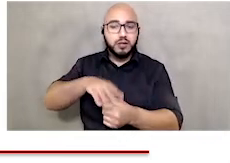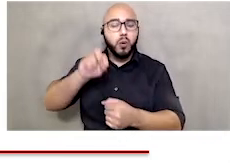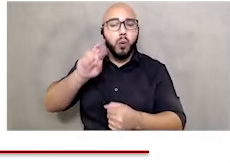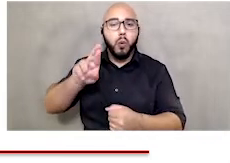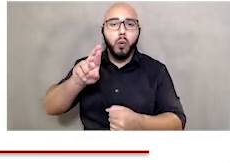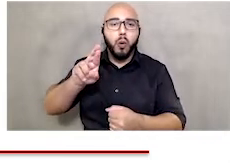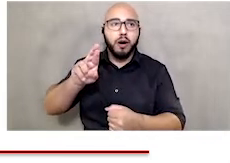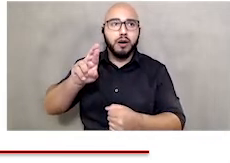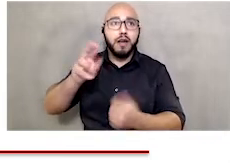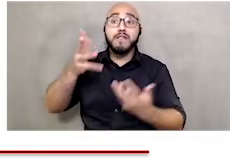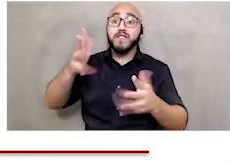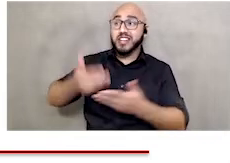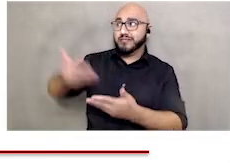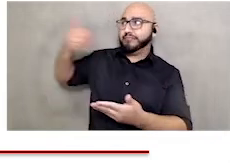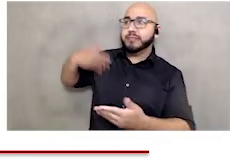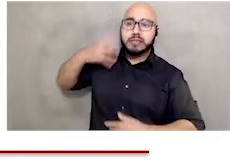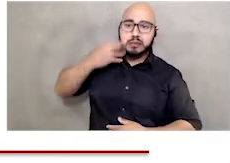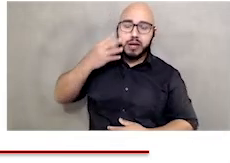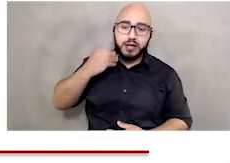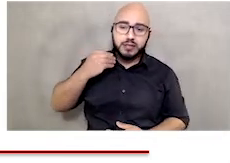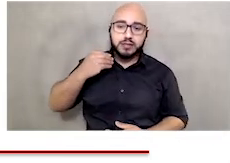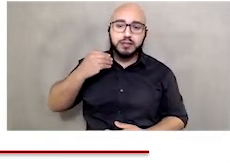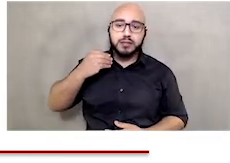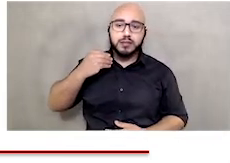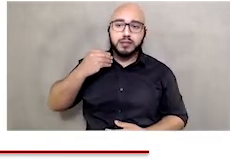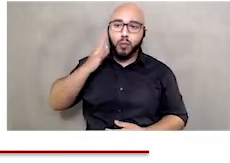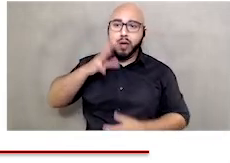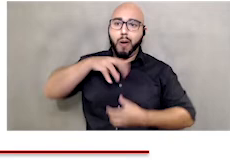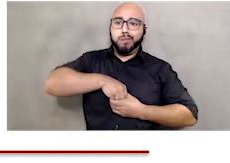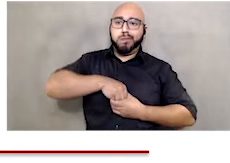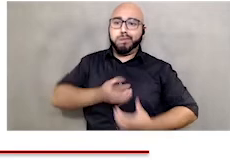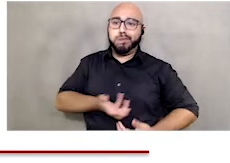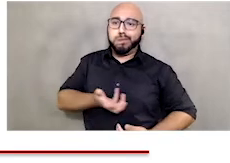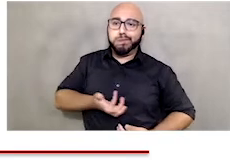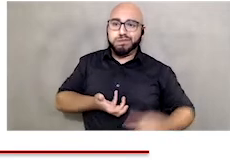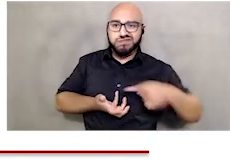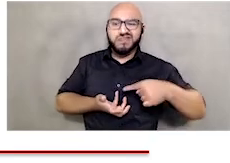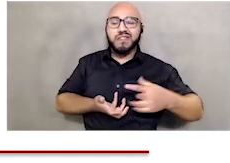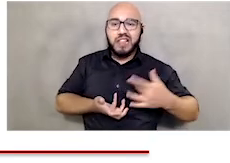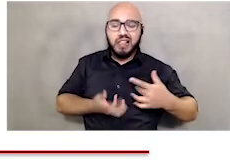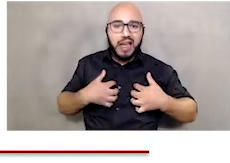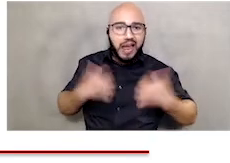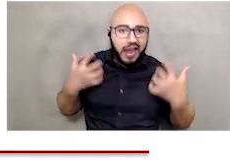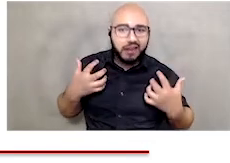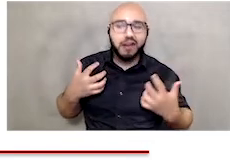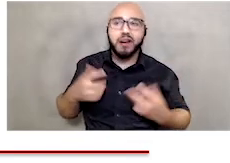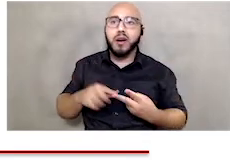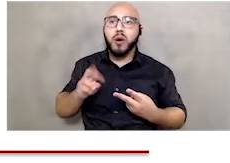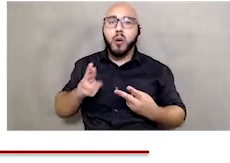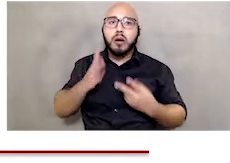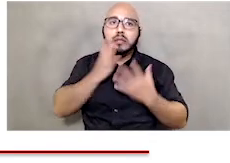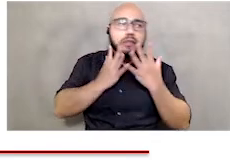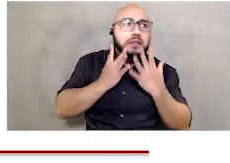has experienced it, they may be feeling some type of anger or helplessness, hopelessness,